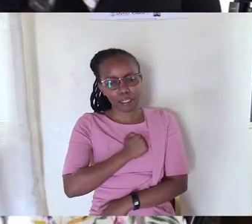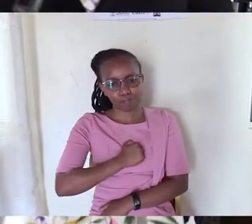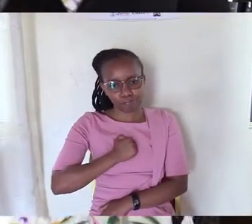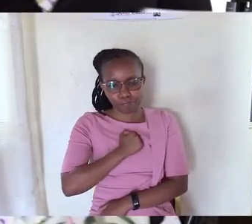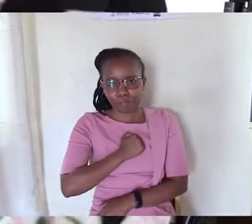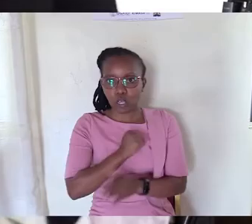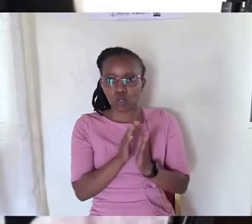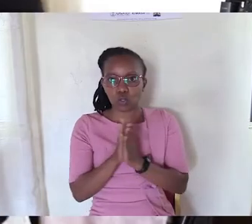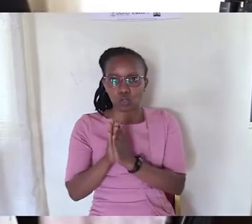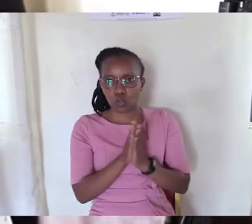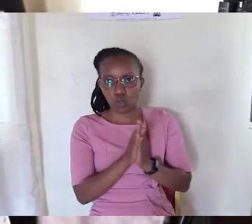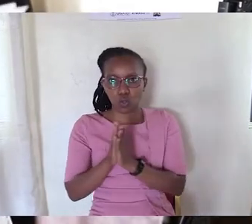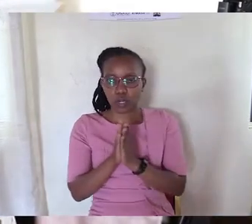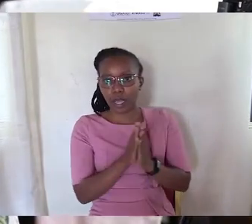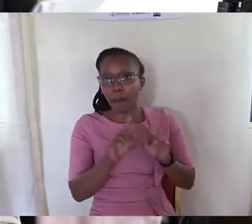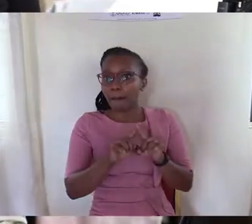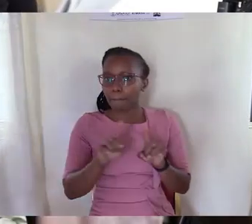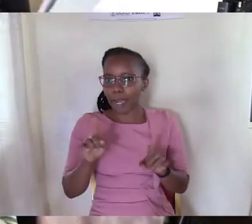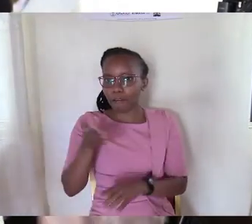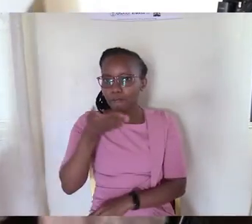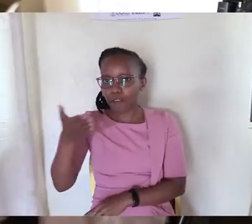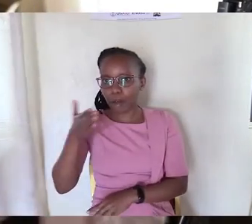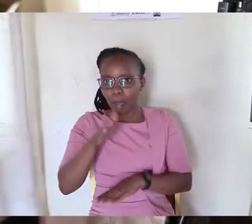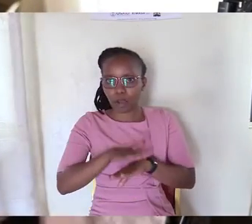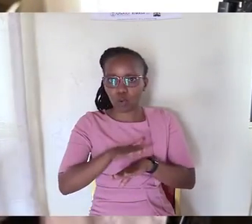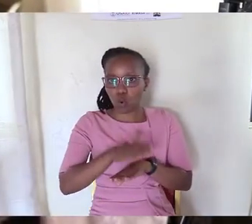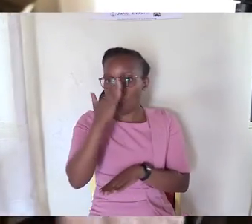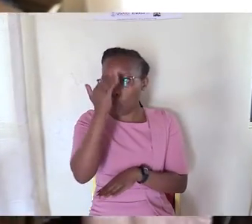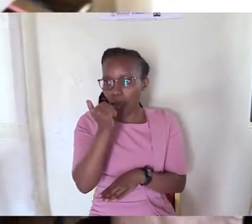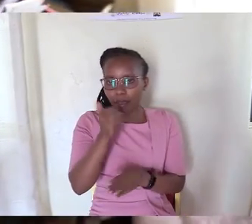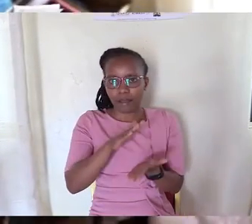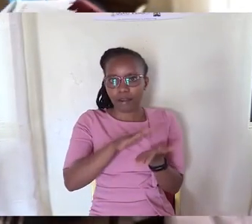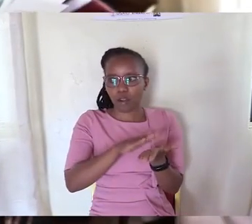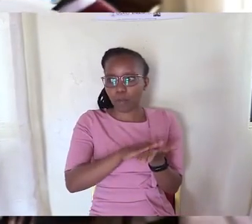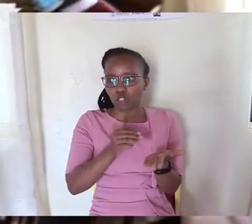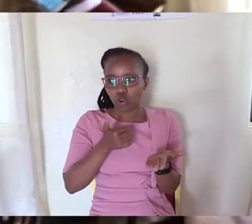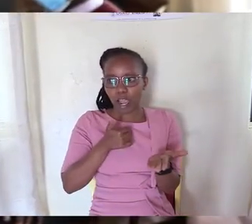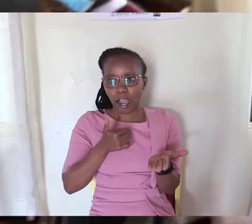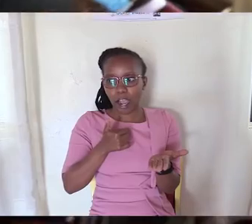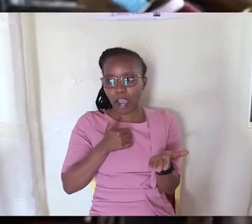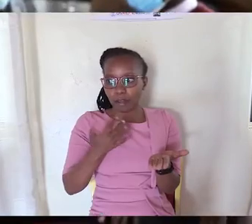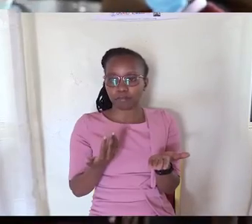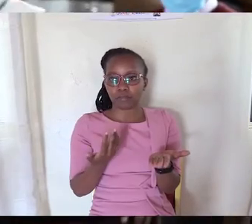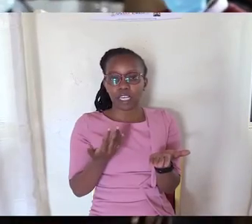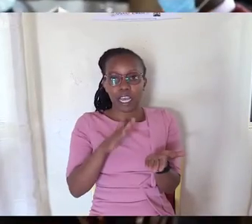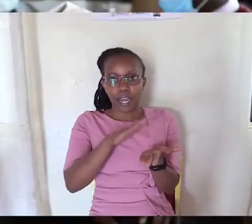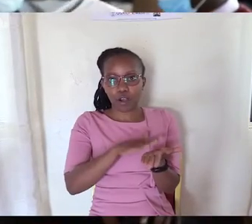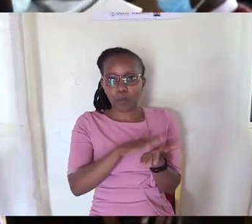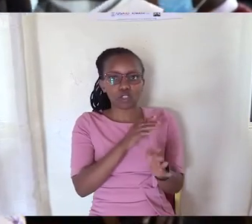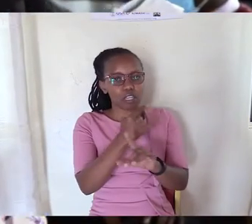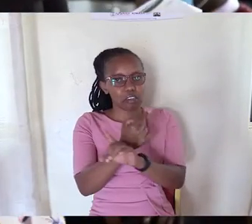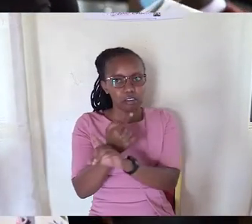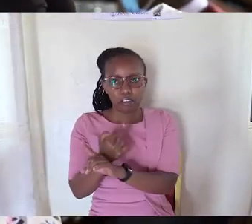Nonetheless, it ends very well because we have recommendations. Recommendations to different agencies,